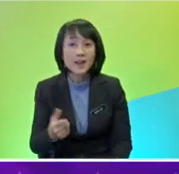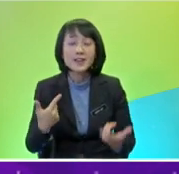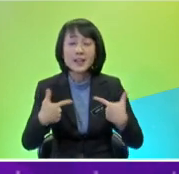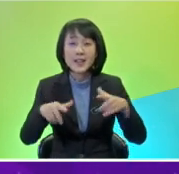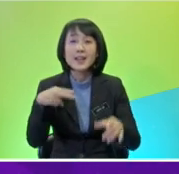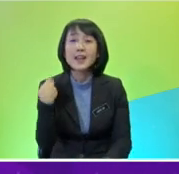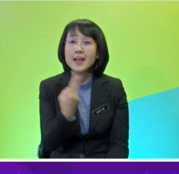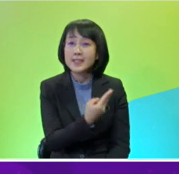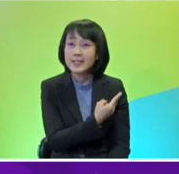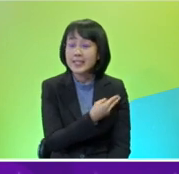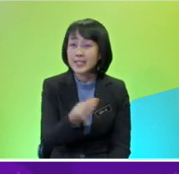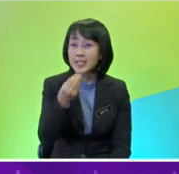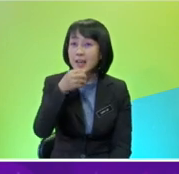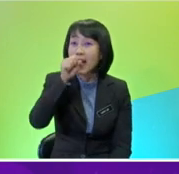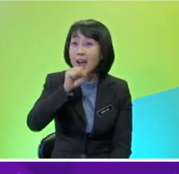eat ice cream.